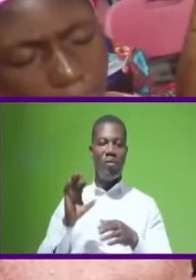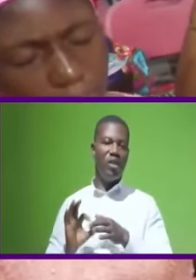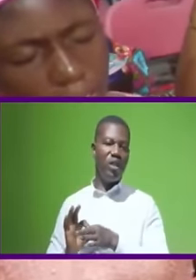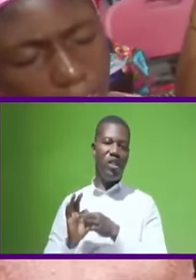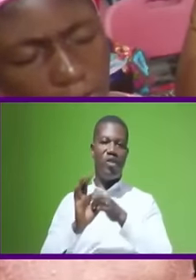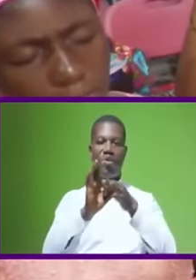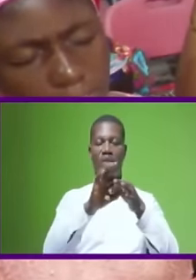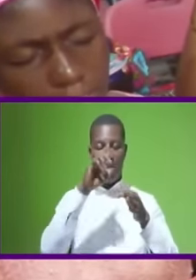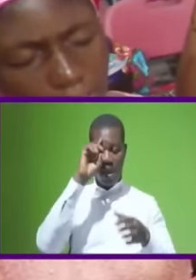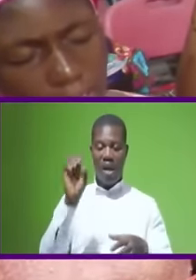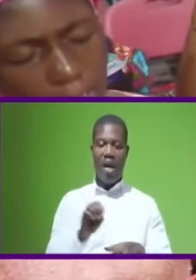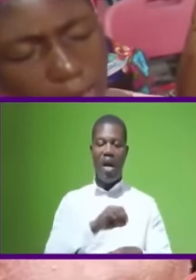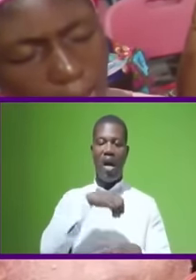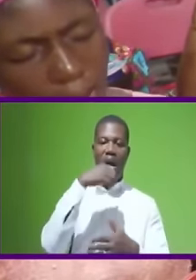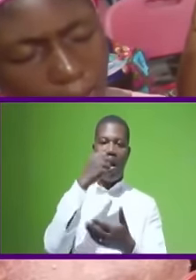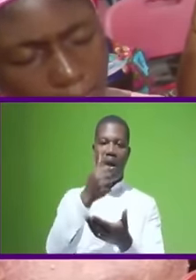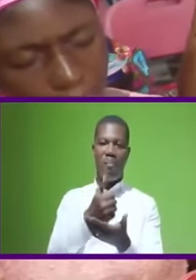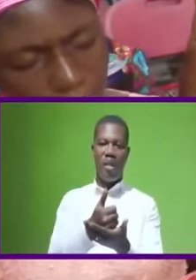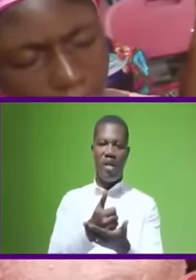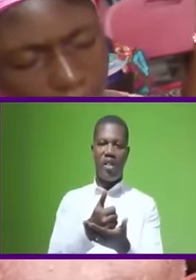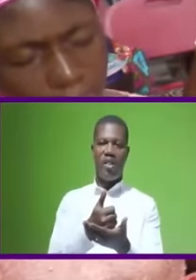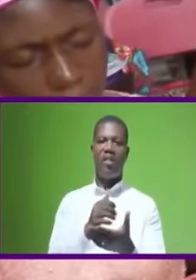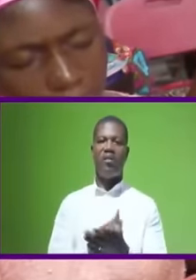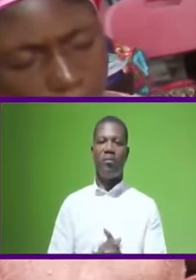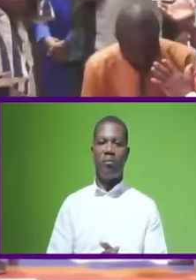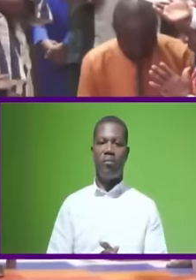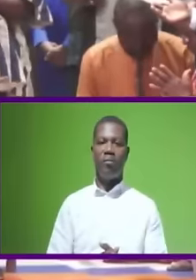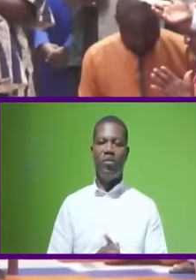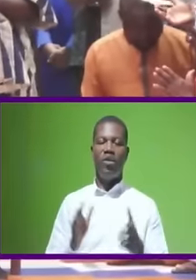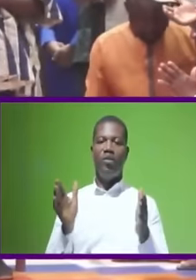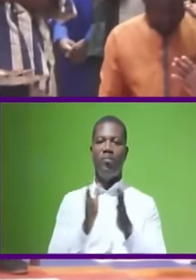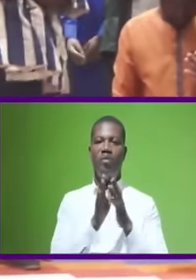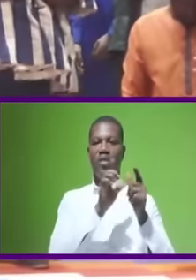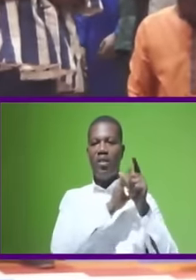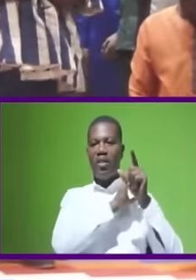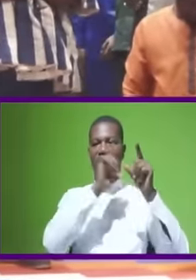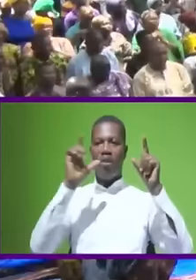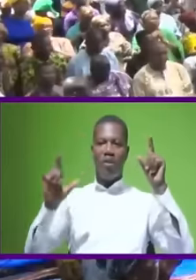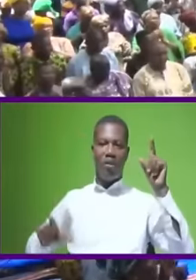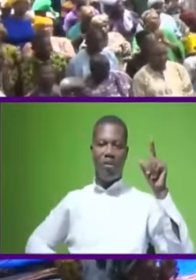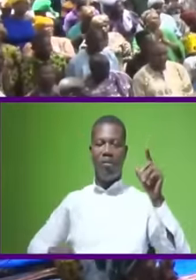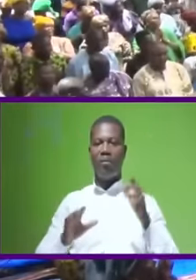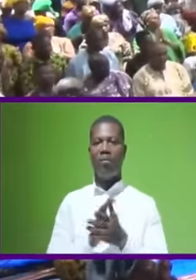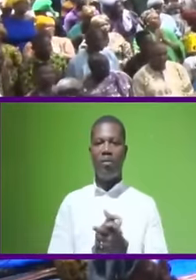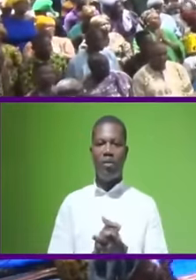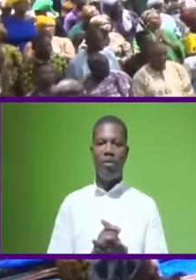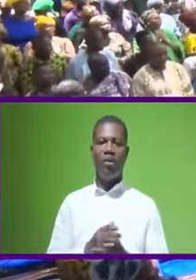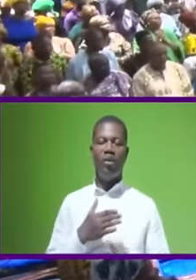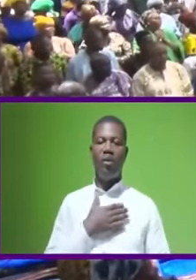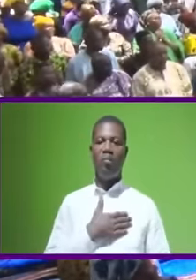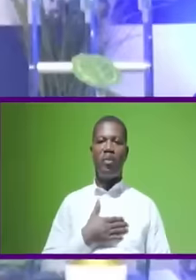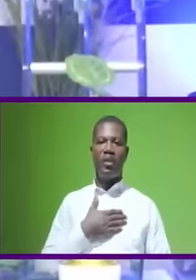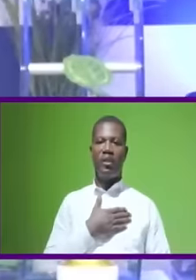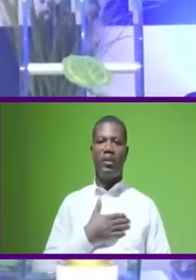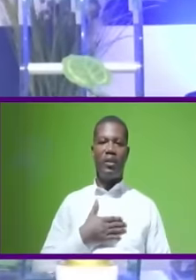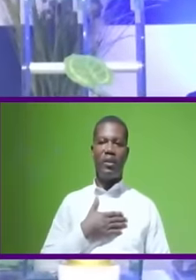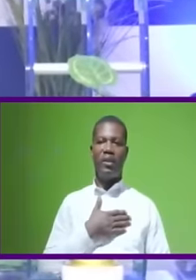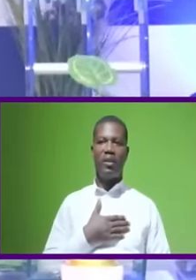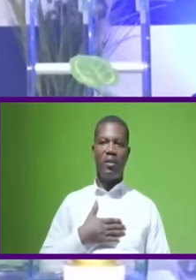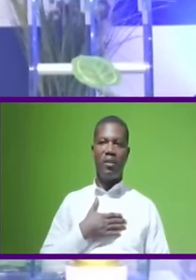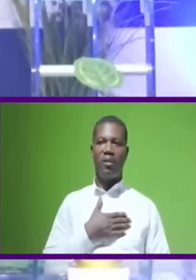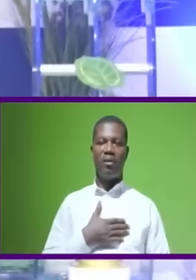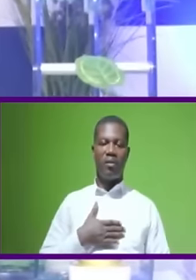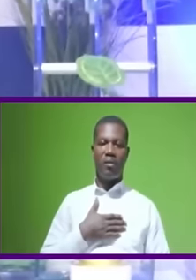animal, they are the other. Amen. Praise the Lord. Hallelujah. Me patch out.